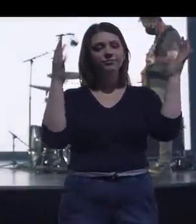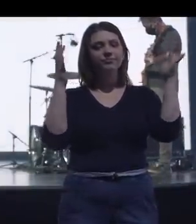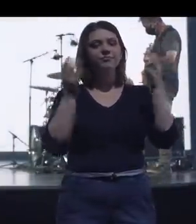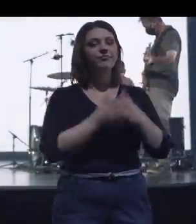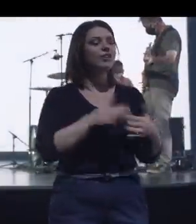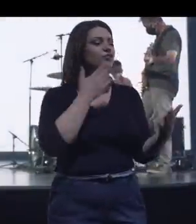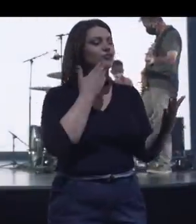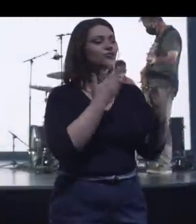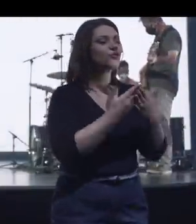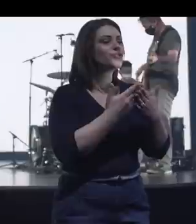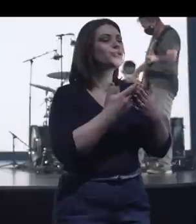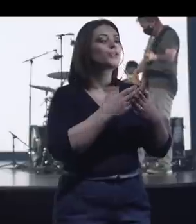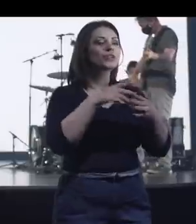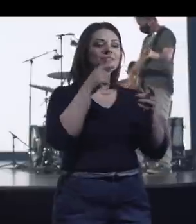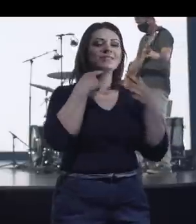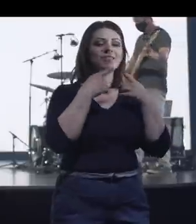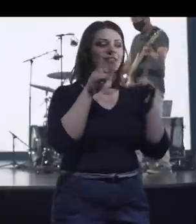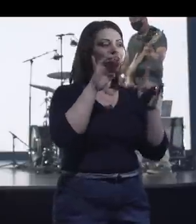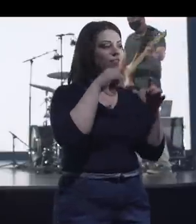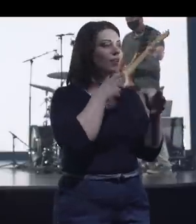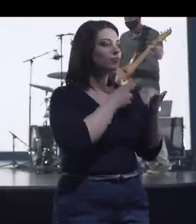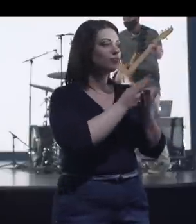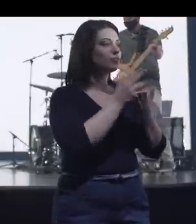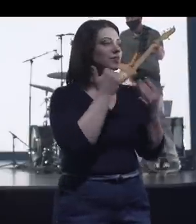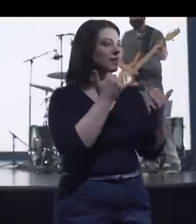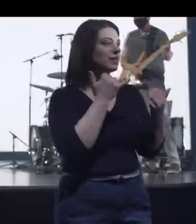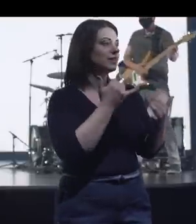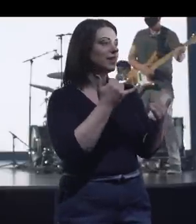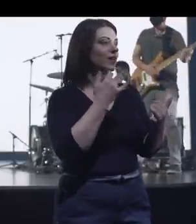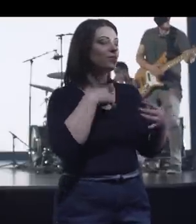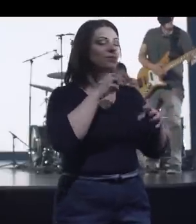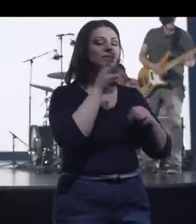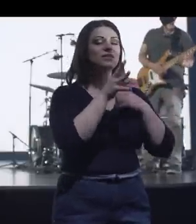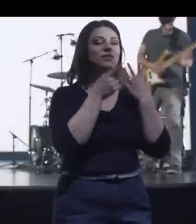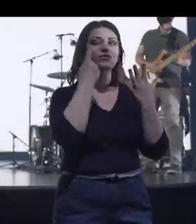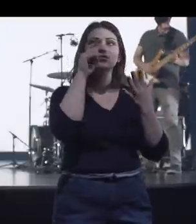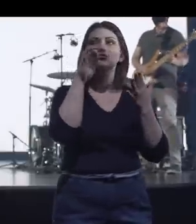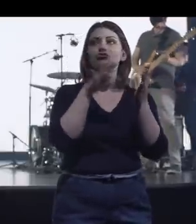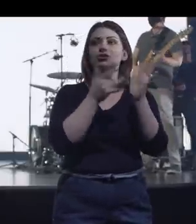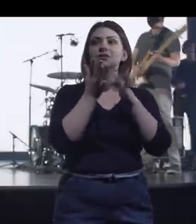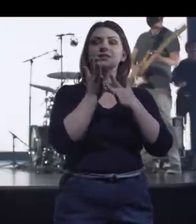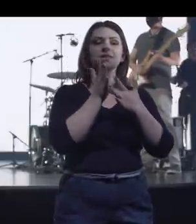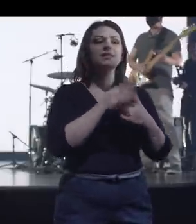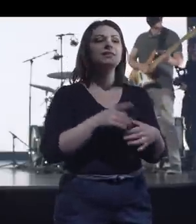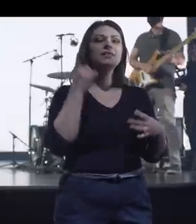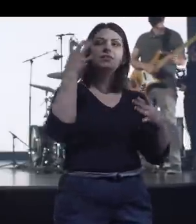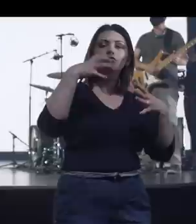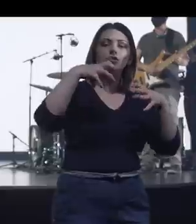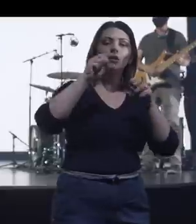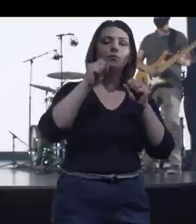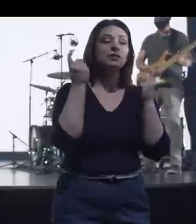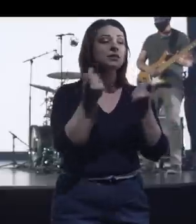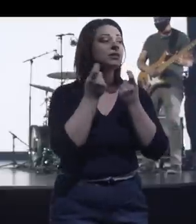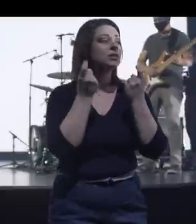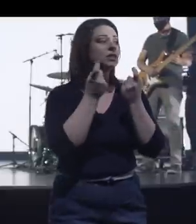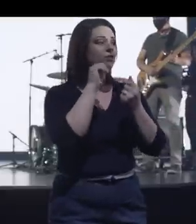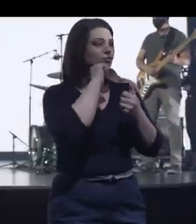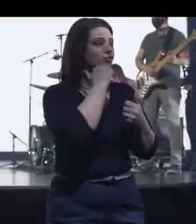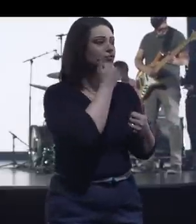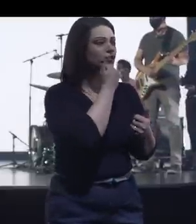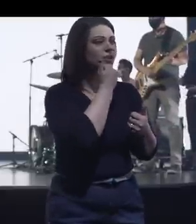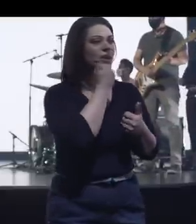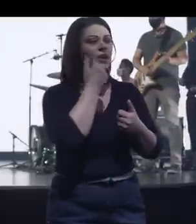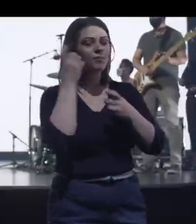So good to declare that truth in this place. We have a Savior, Jesus, who has taken our sin and our shame and has given us his